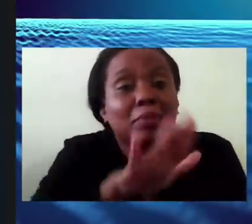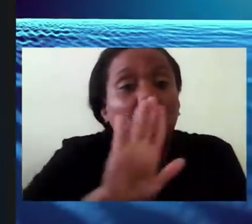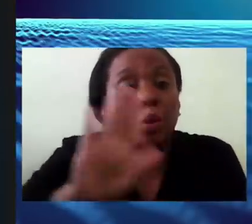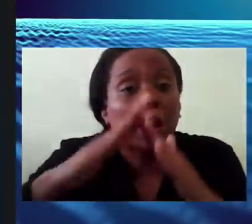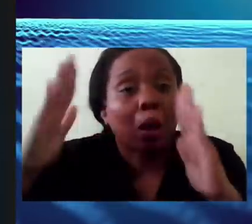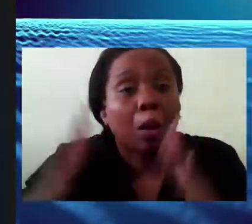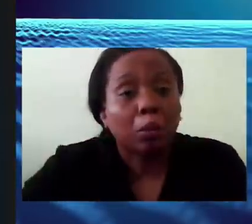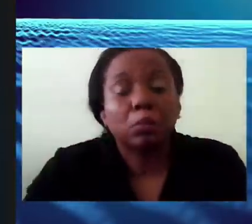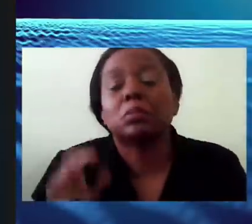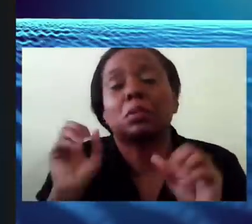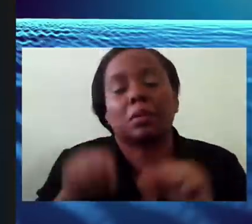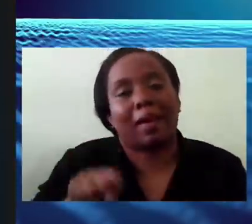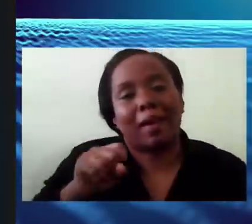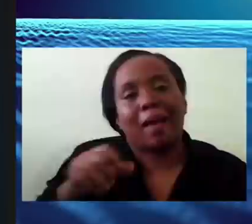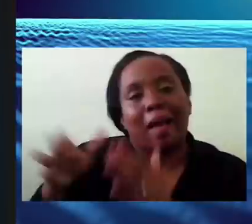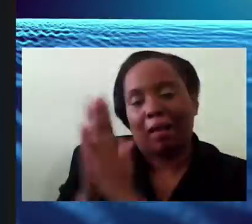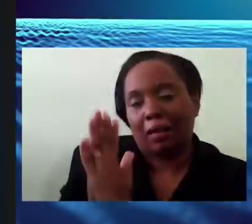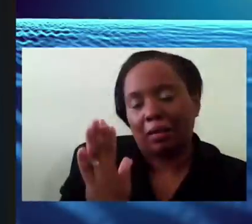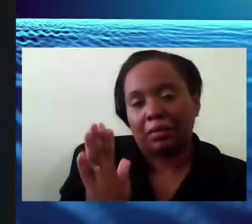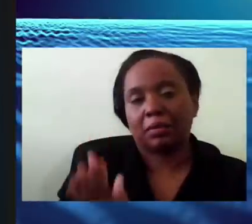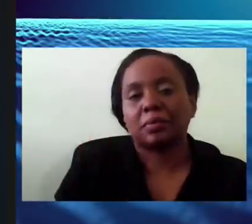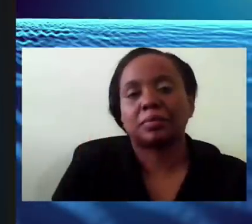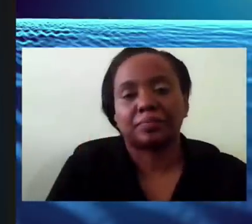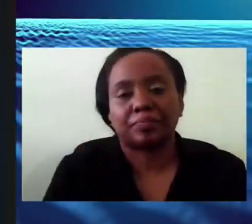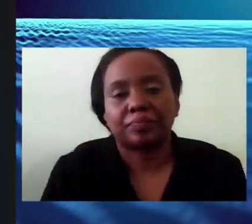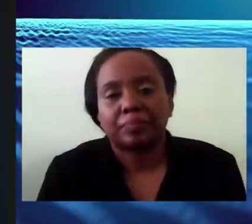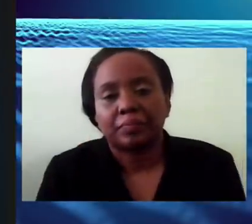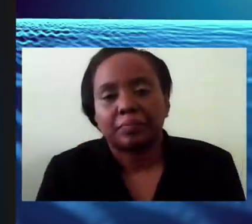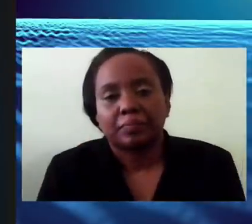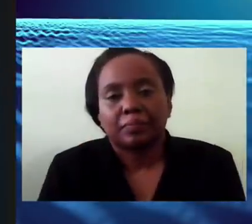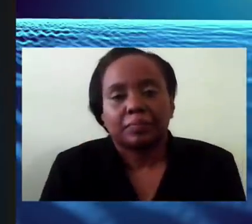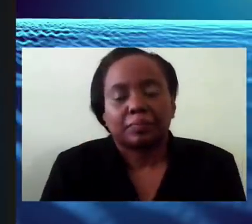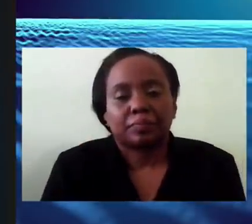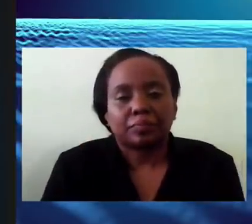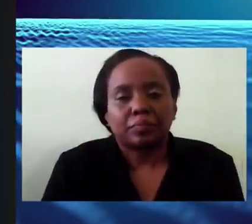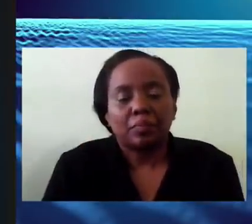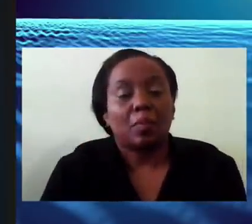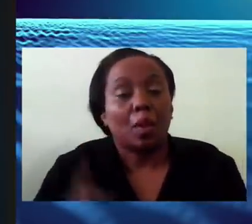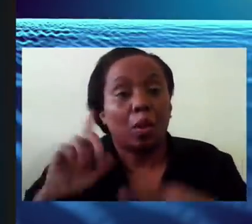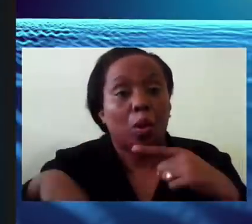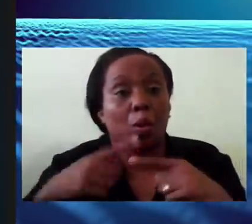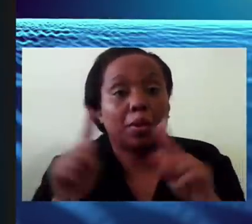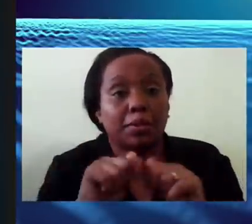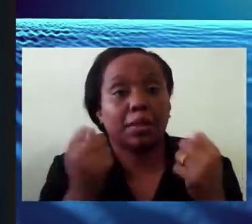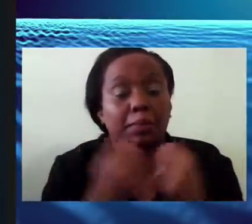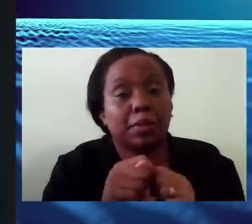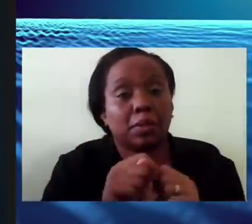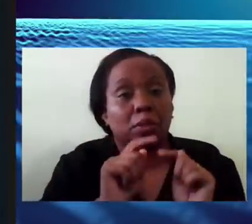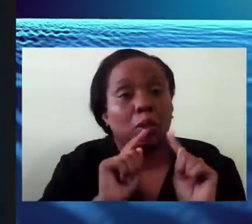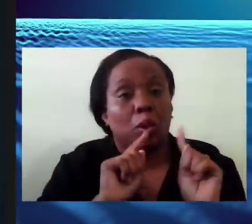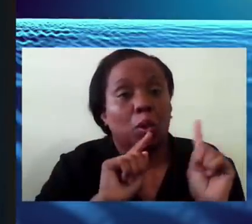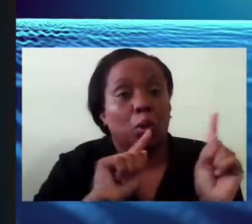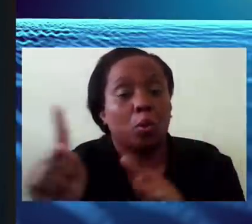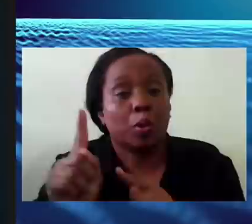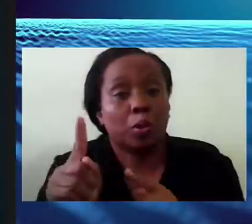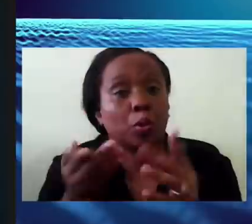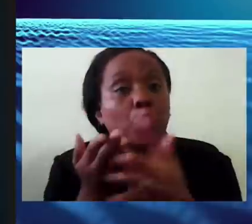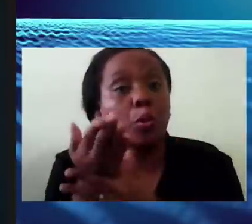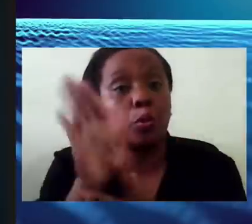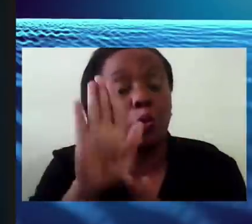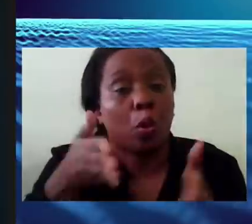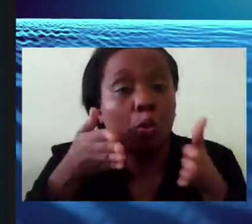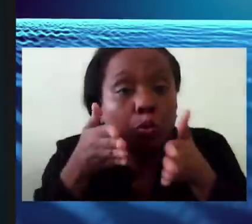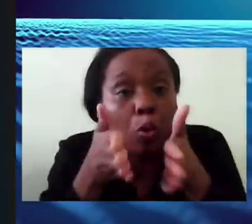well. Each street will be alerted when the team is coming down their avenue, and the residents are inviting everyone to come out and join the cleanup. And they